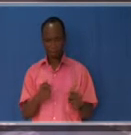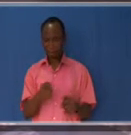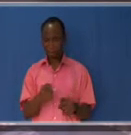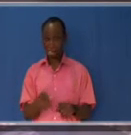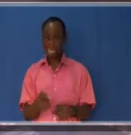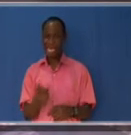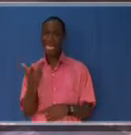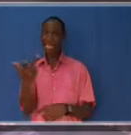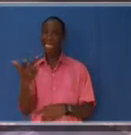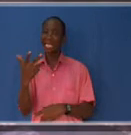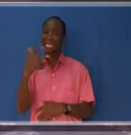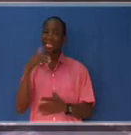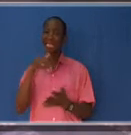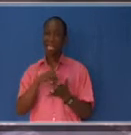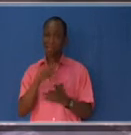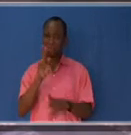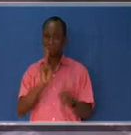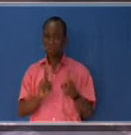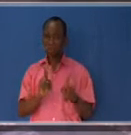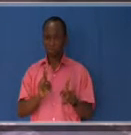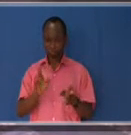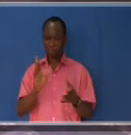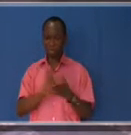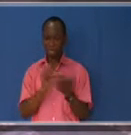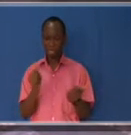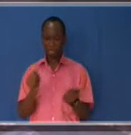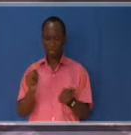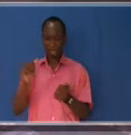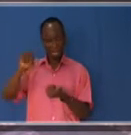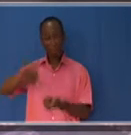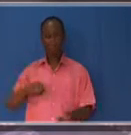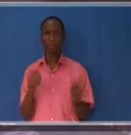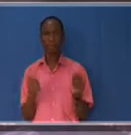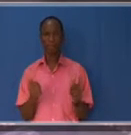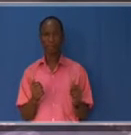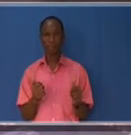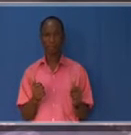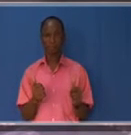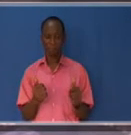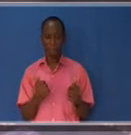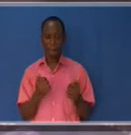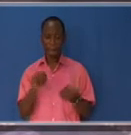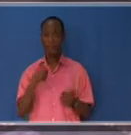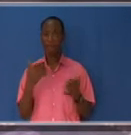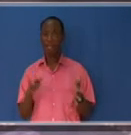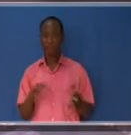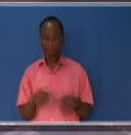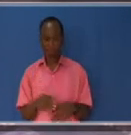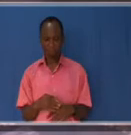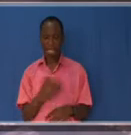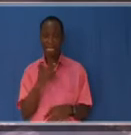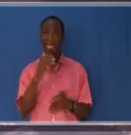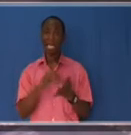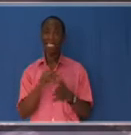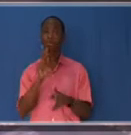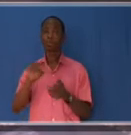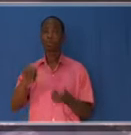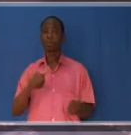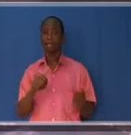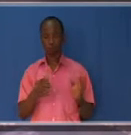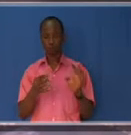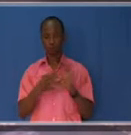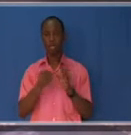about 3,000 souls were added to them. And they continued